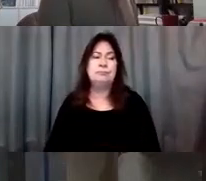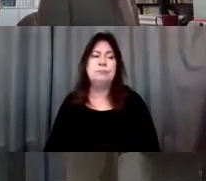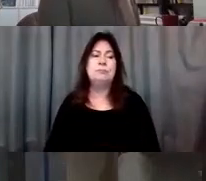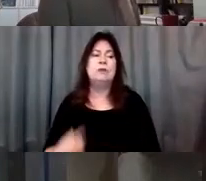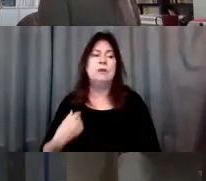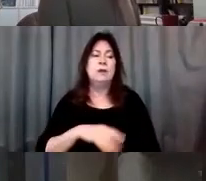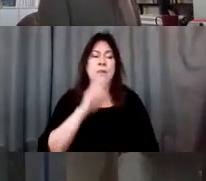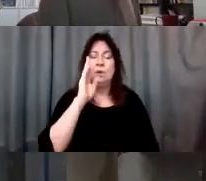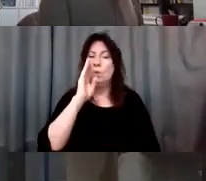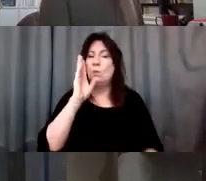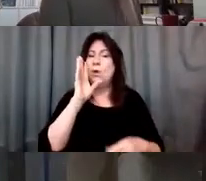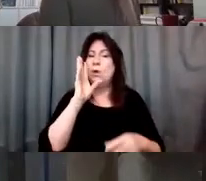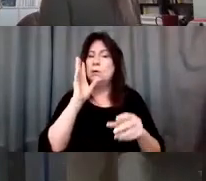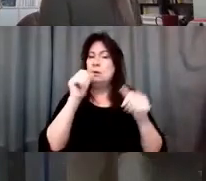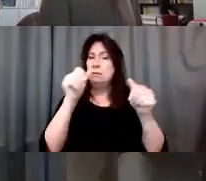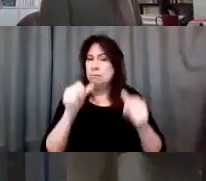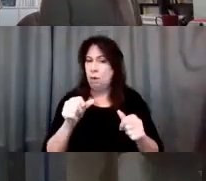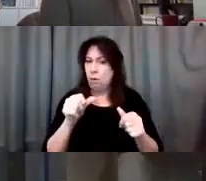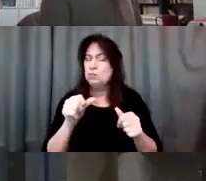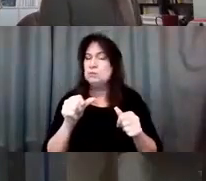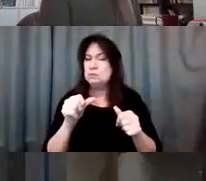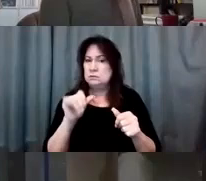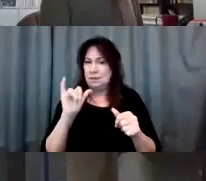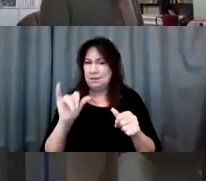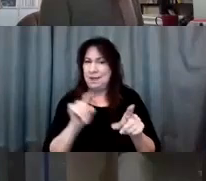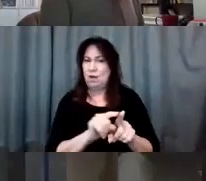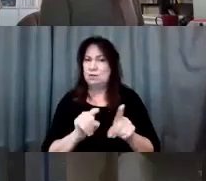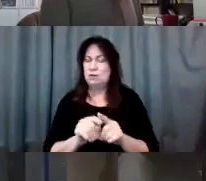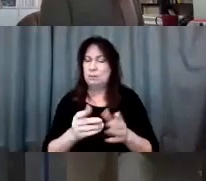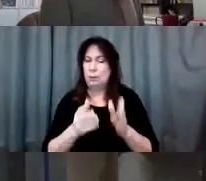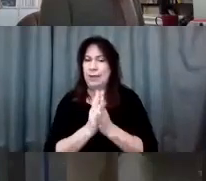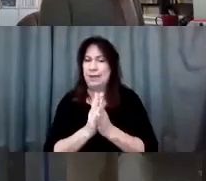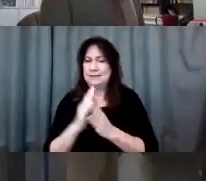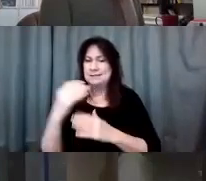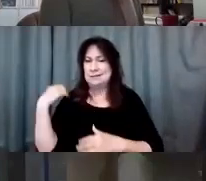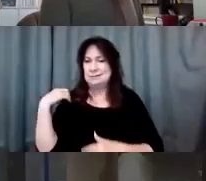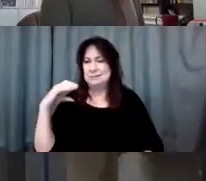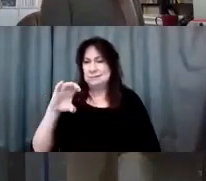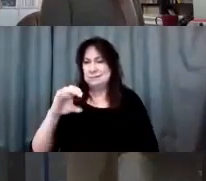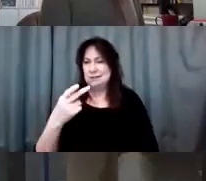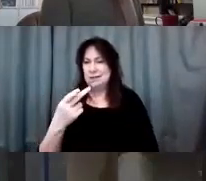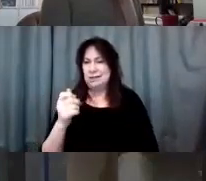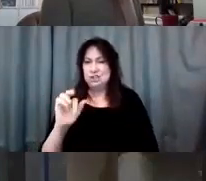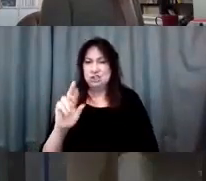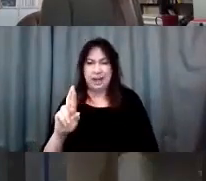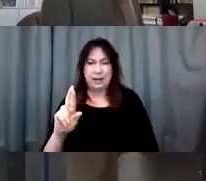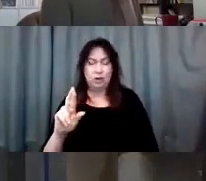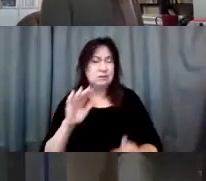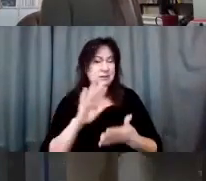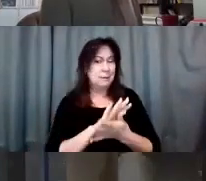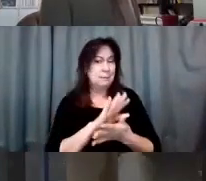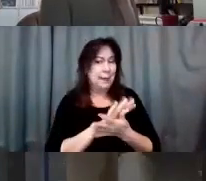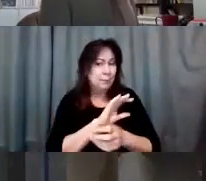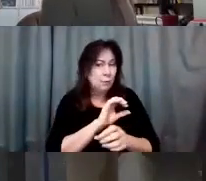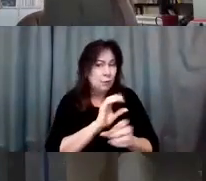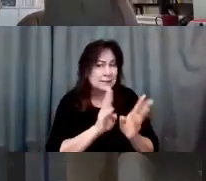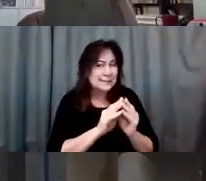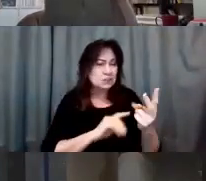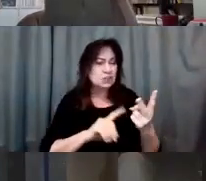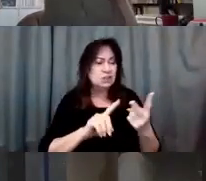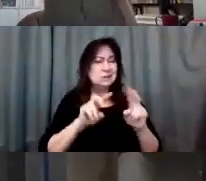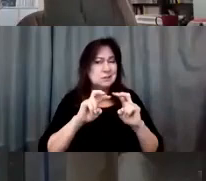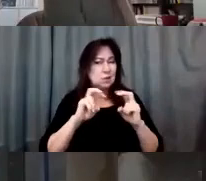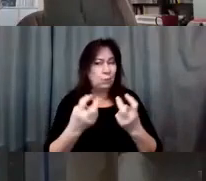also, but we do ask the chair, whether it's the chair of a paper session, a